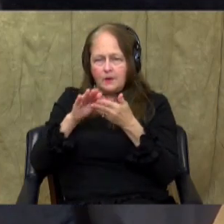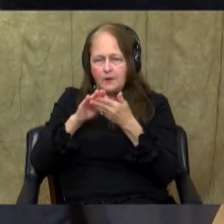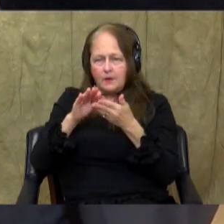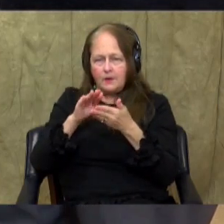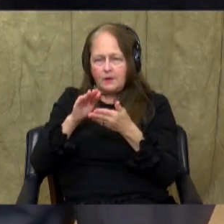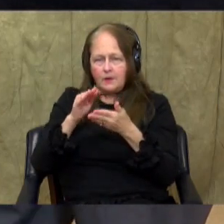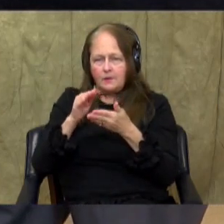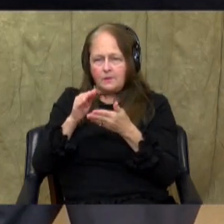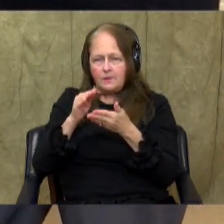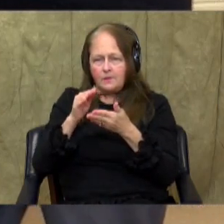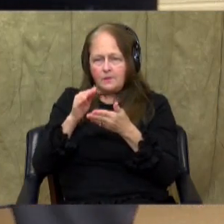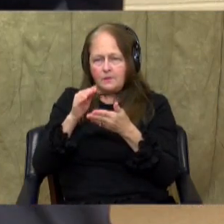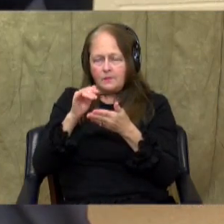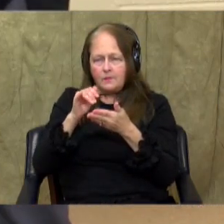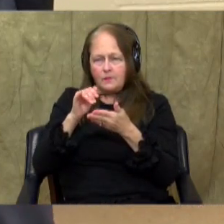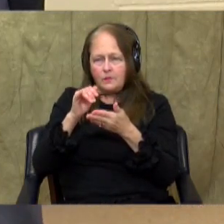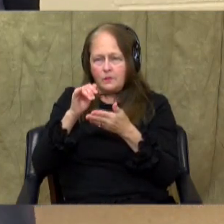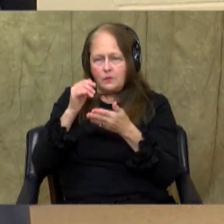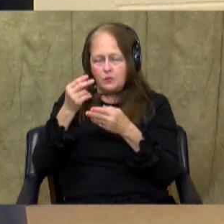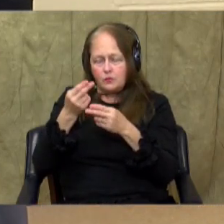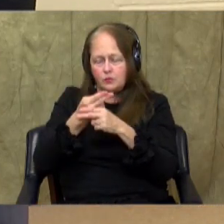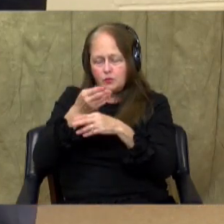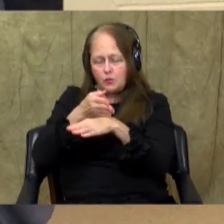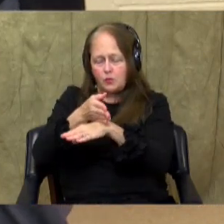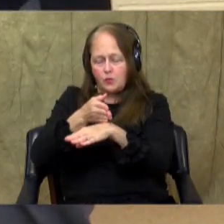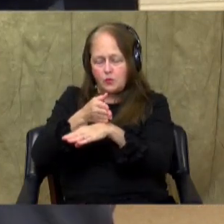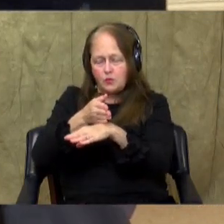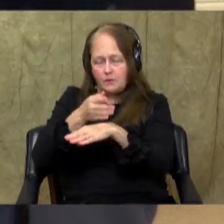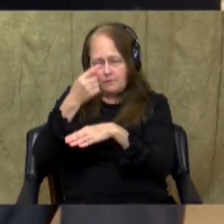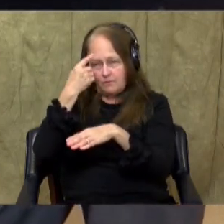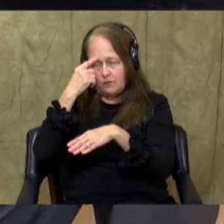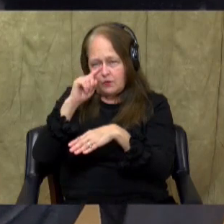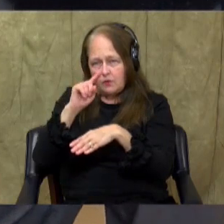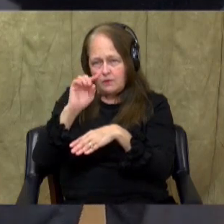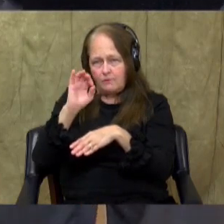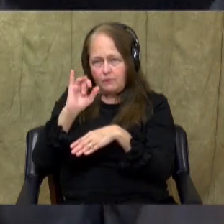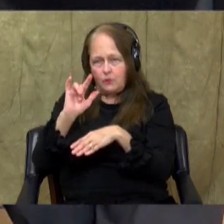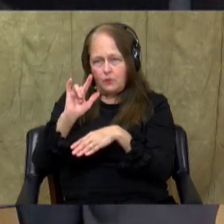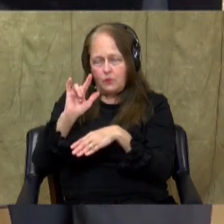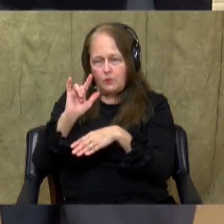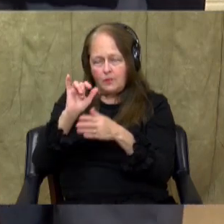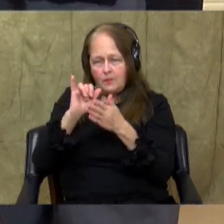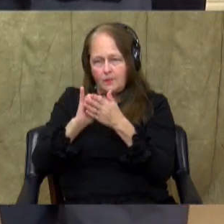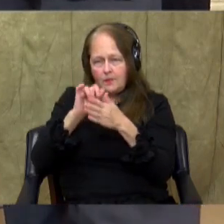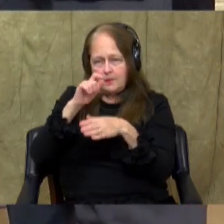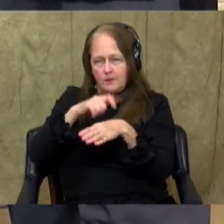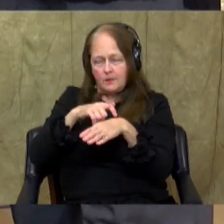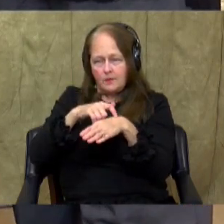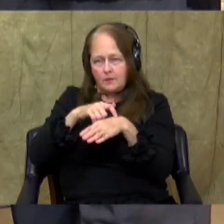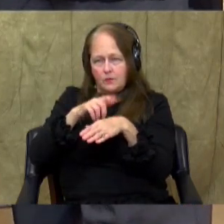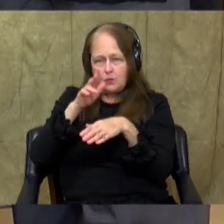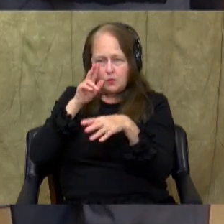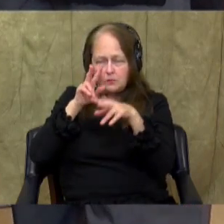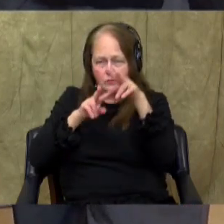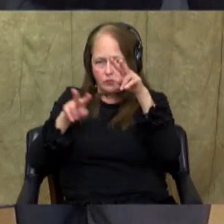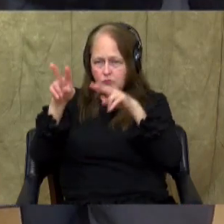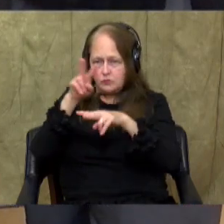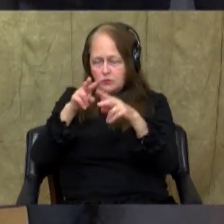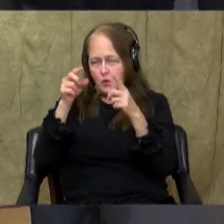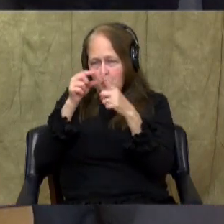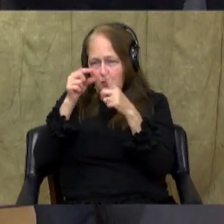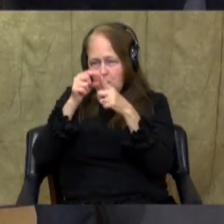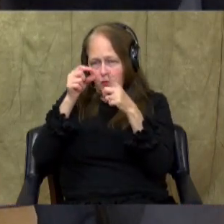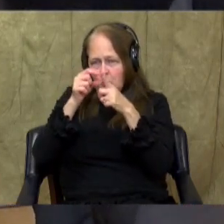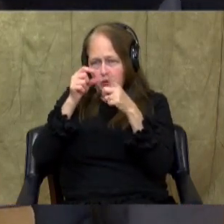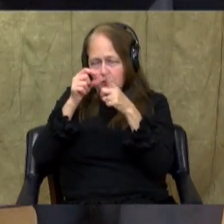answer was the use of wood as a fuel source. At this time, I want you to take a look at these words